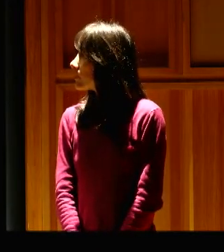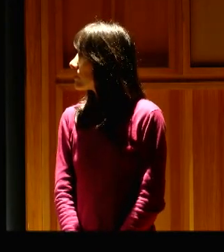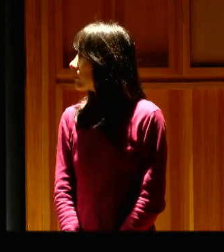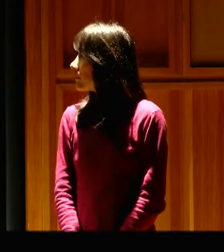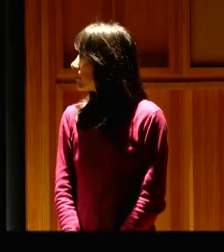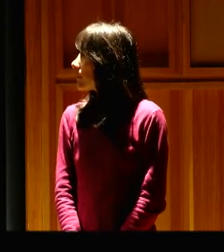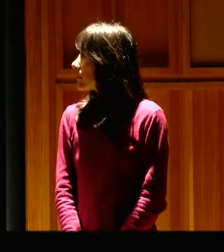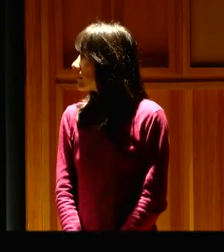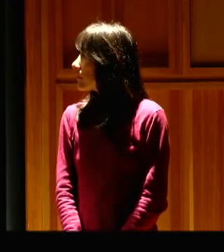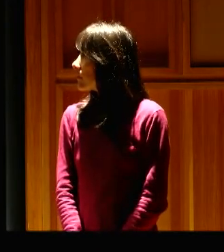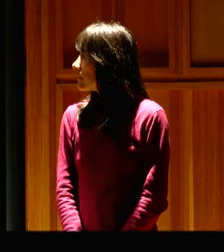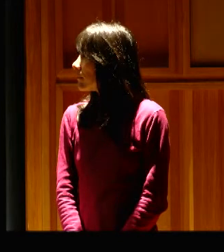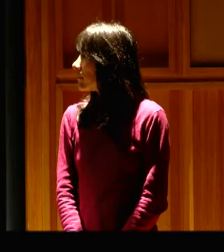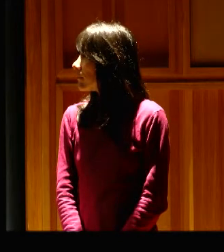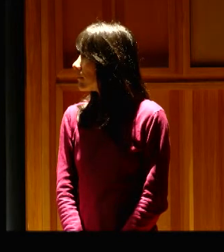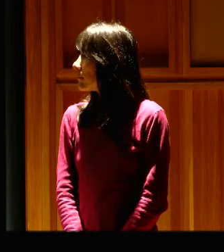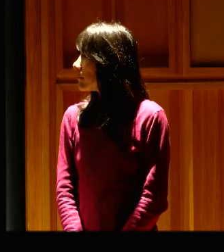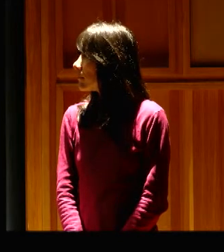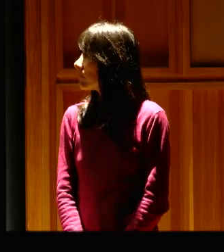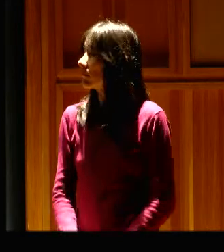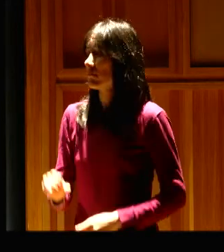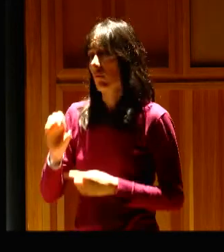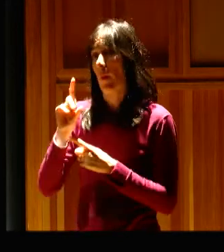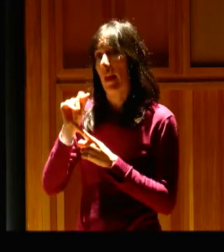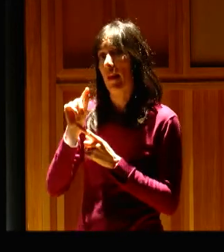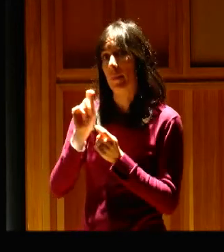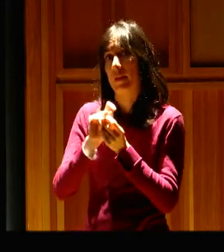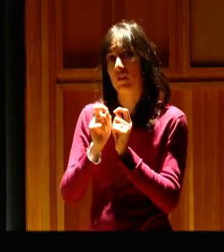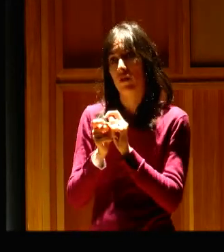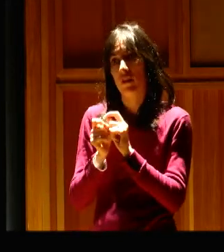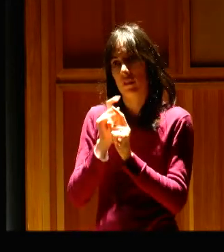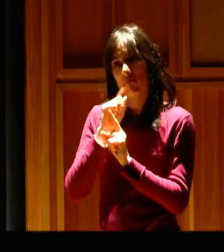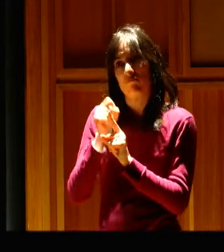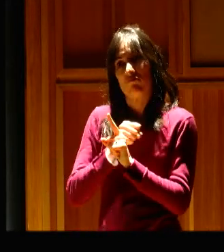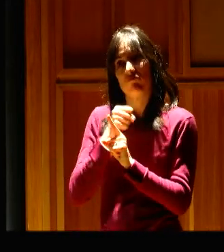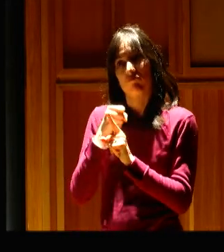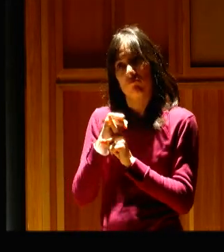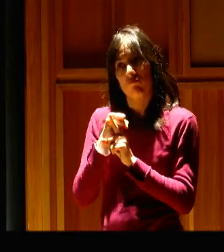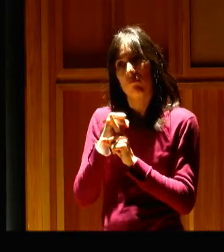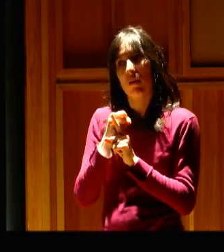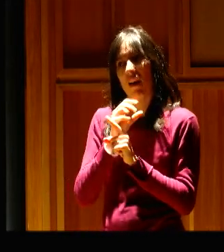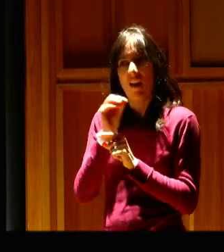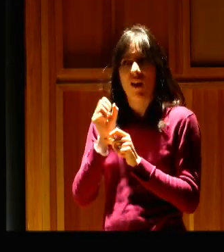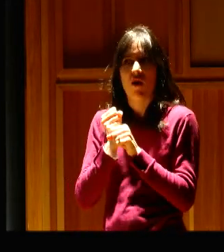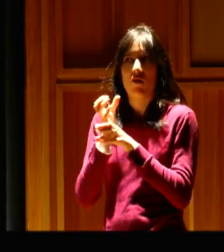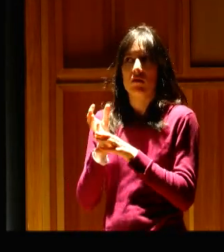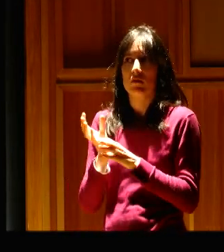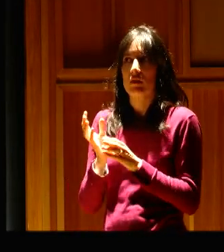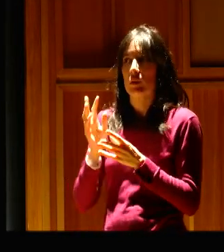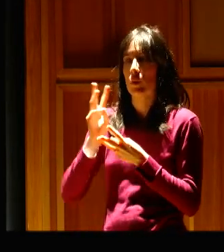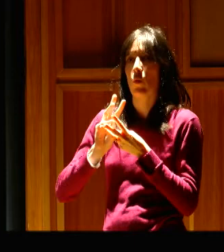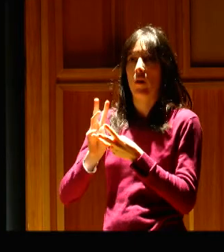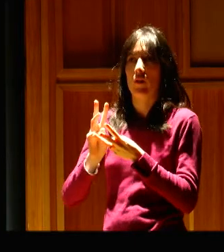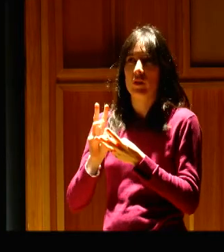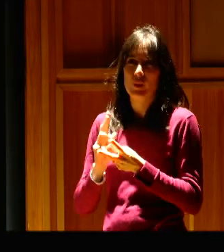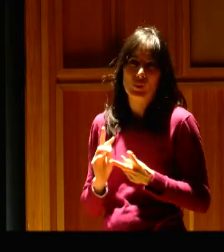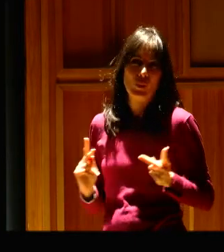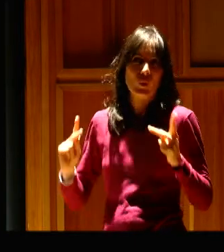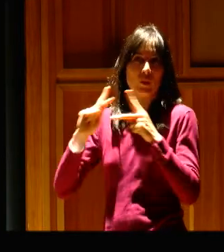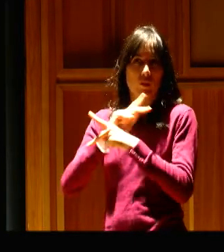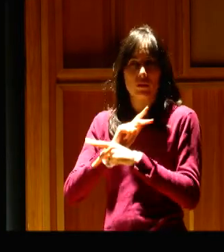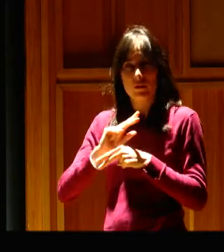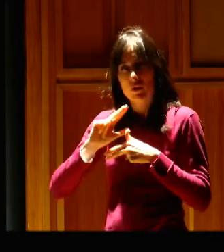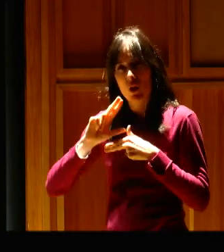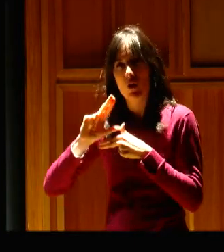Climate change impacts and the extreme weather events that climate change intensifies are today